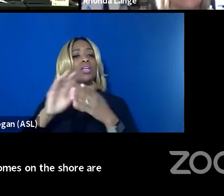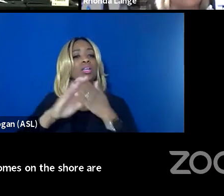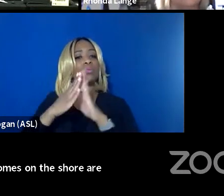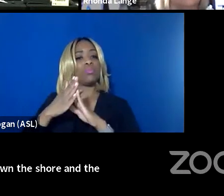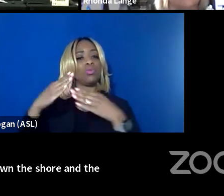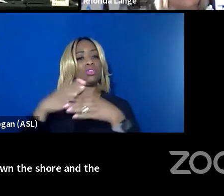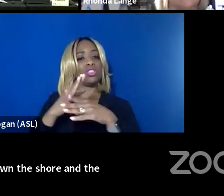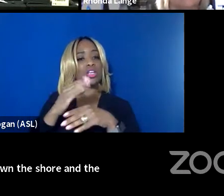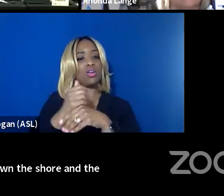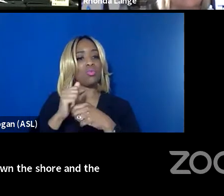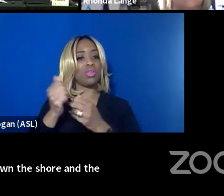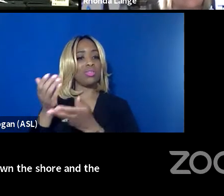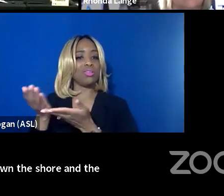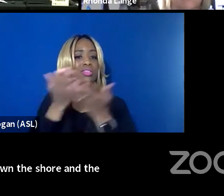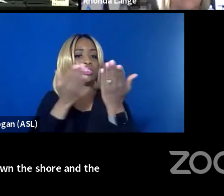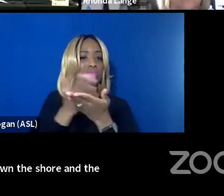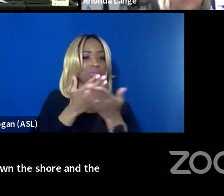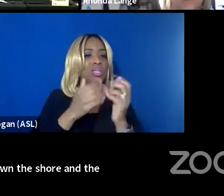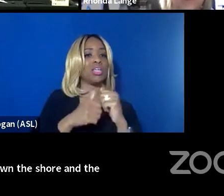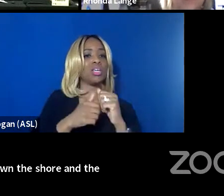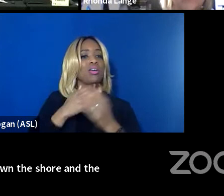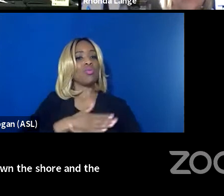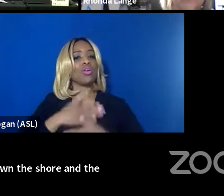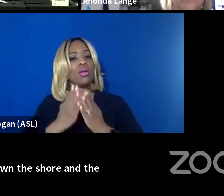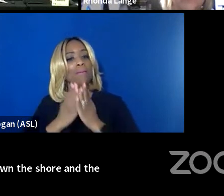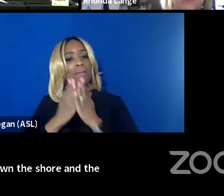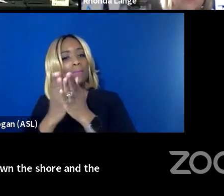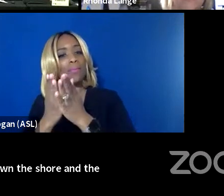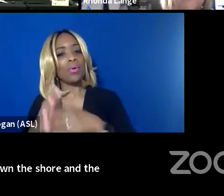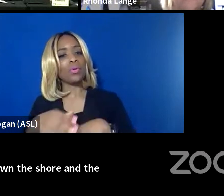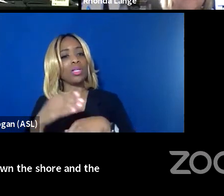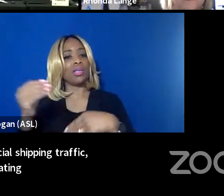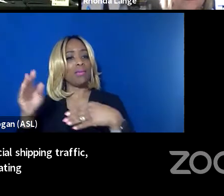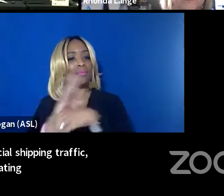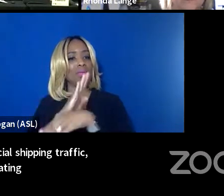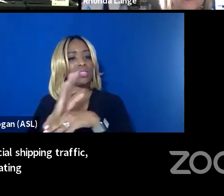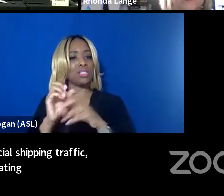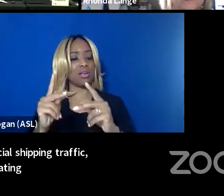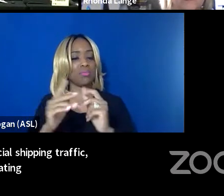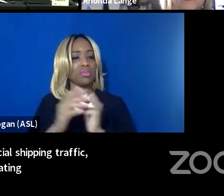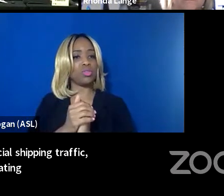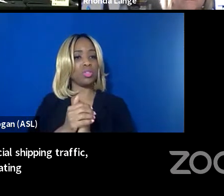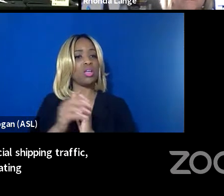commercial shipping traffic, recreational boating, and business opportunities. And along